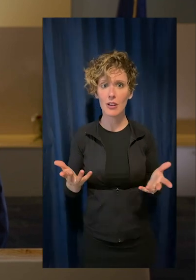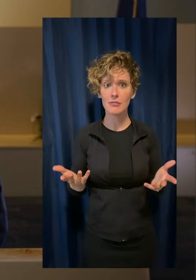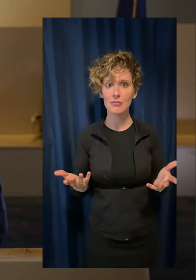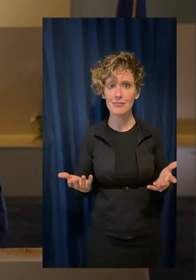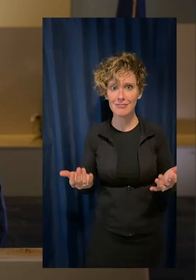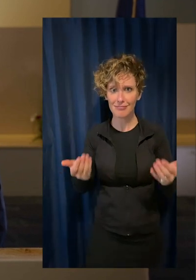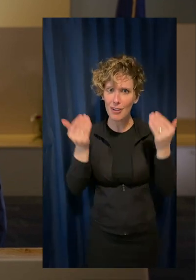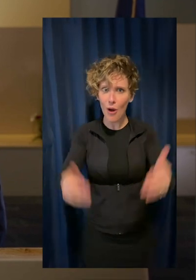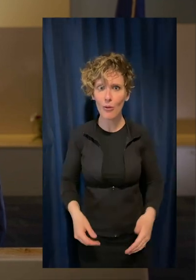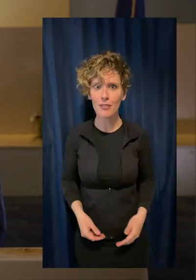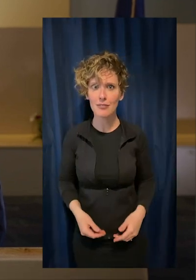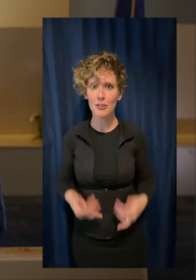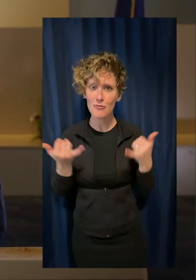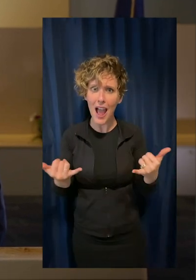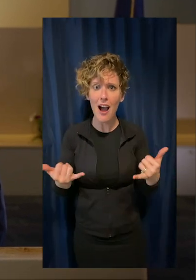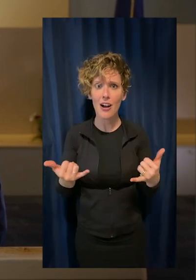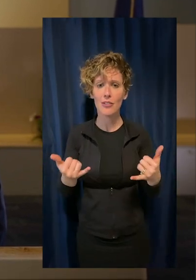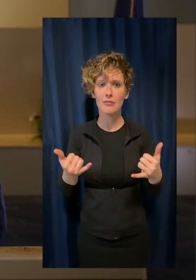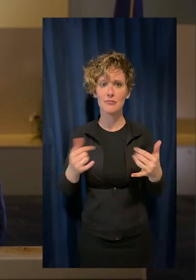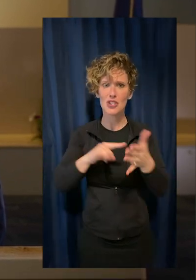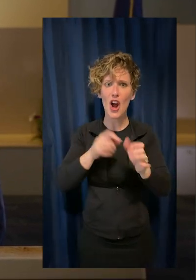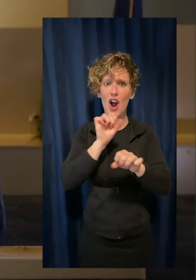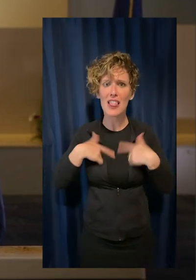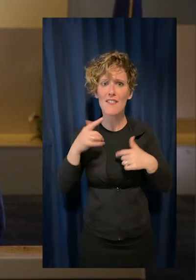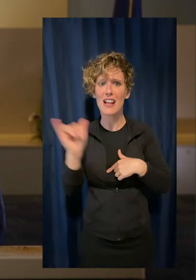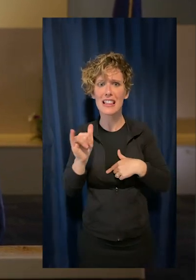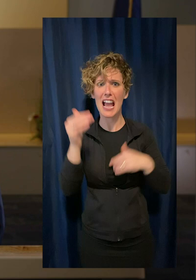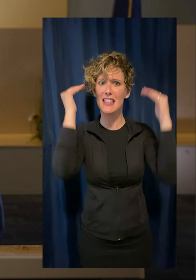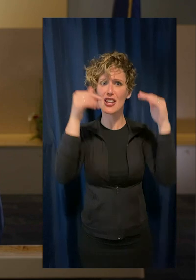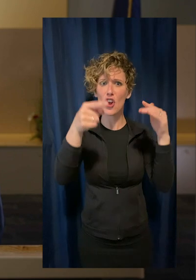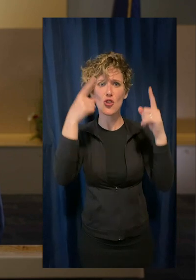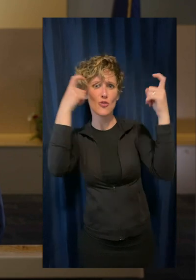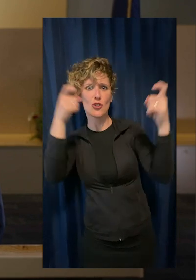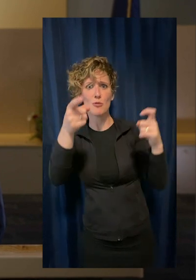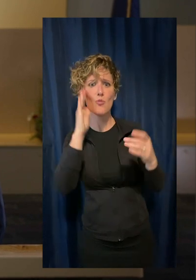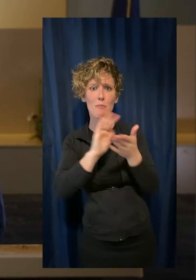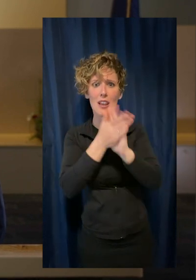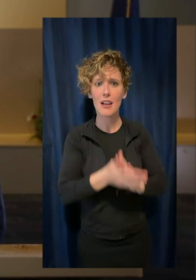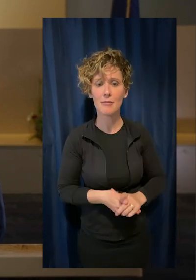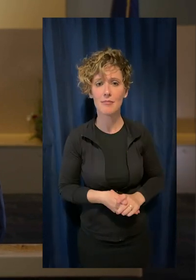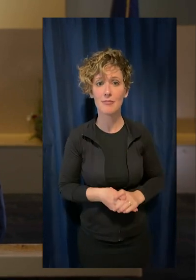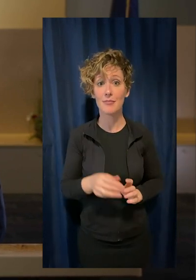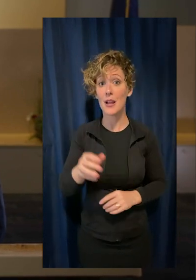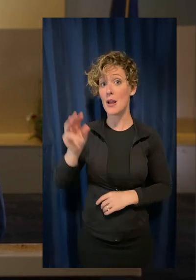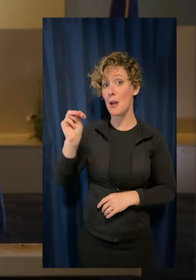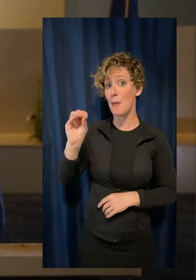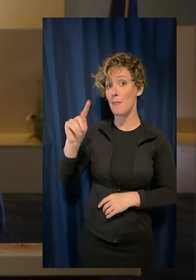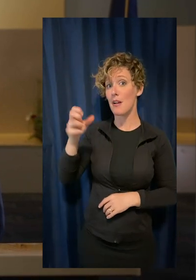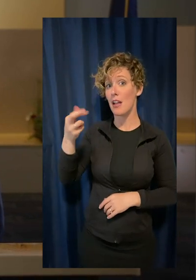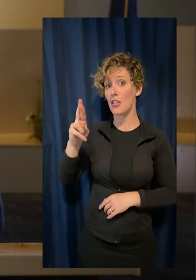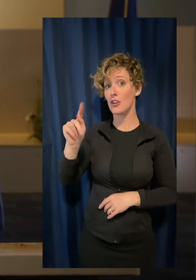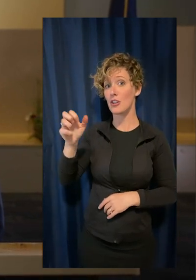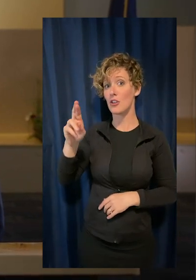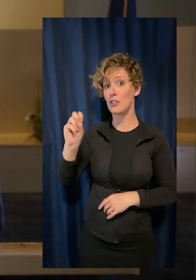childhood version of yourself always wanted to be. Don't wait. And finally, Mother Teresa said, yesterday is gone, tomorrow